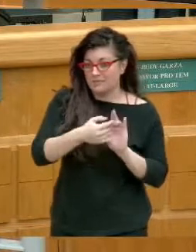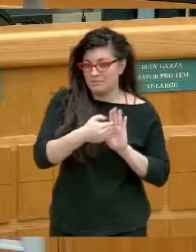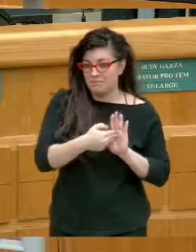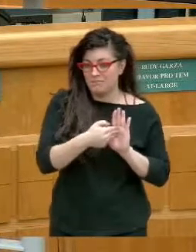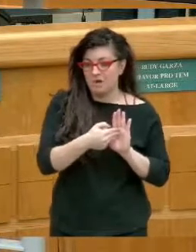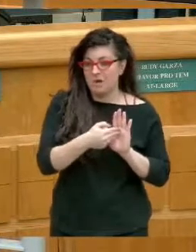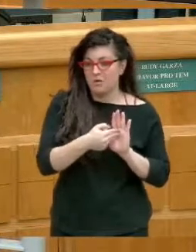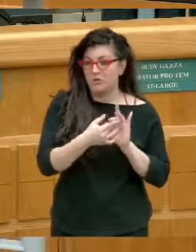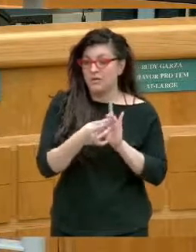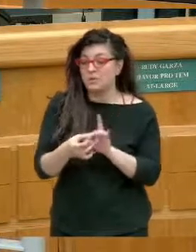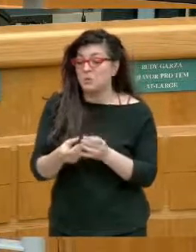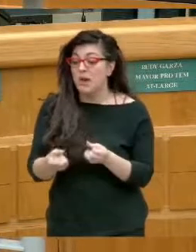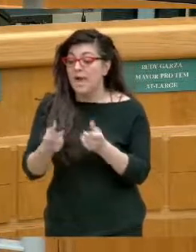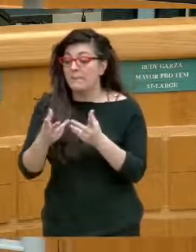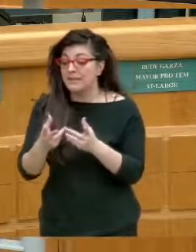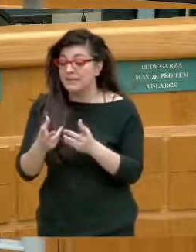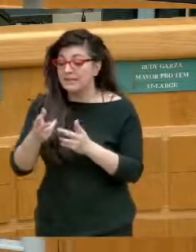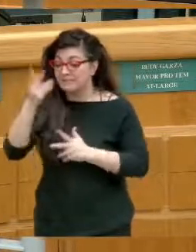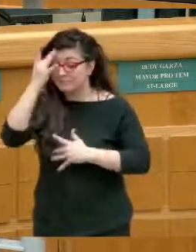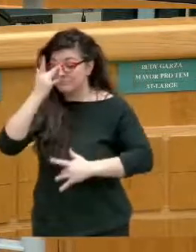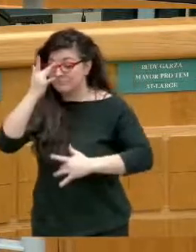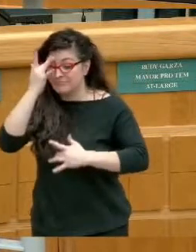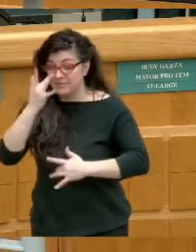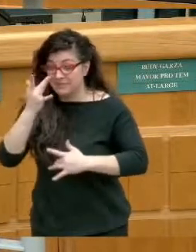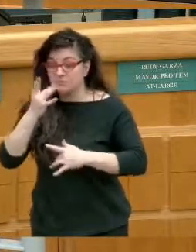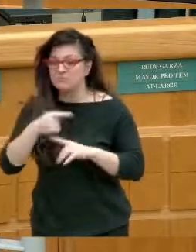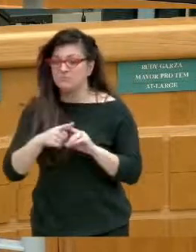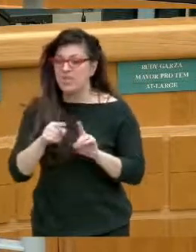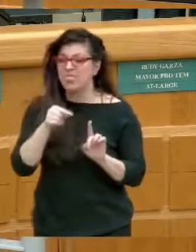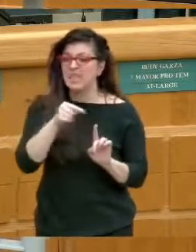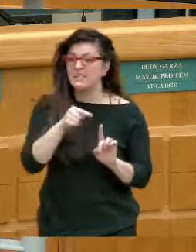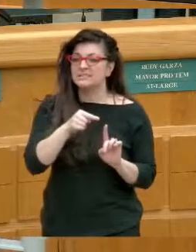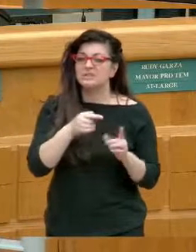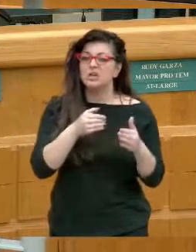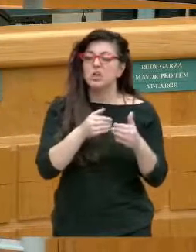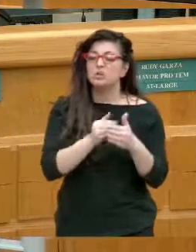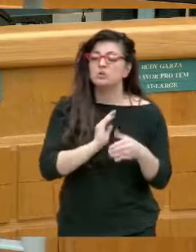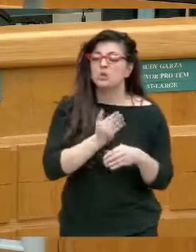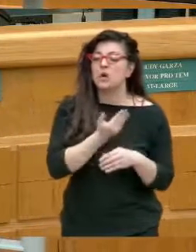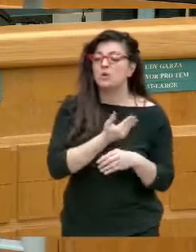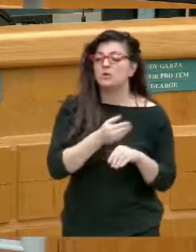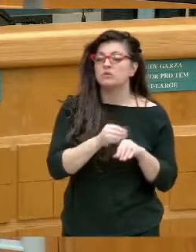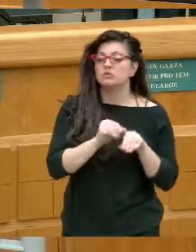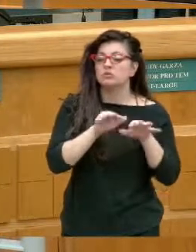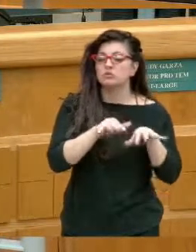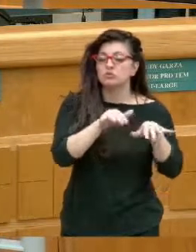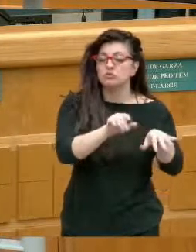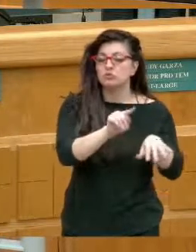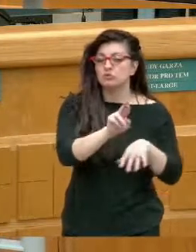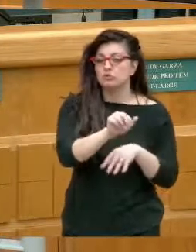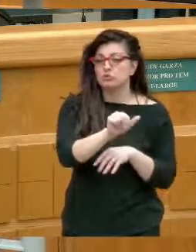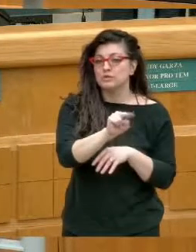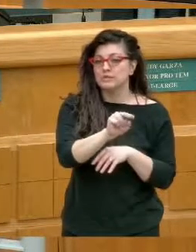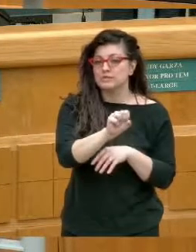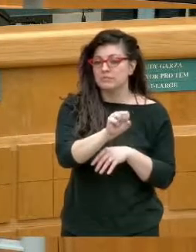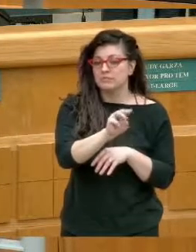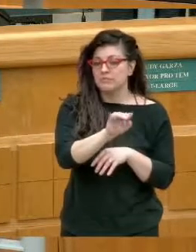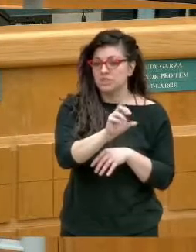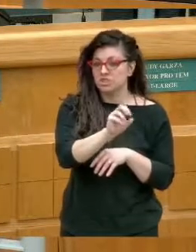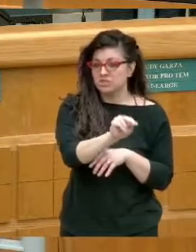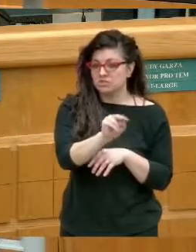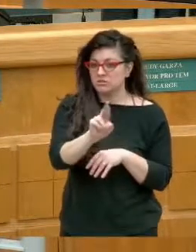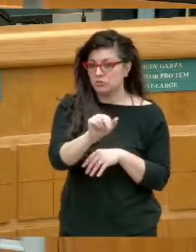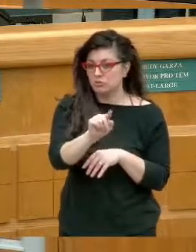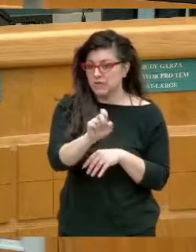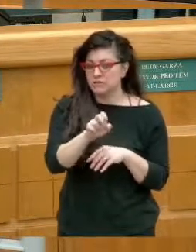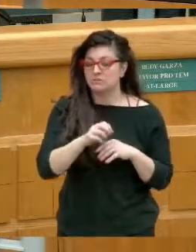cases, and so this one is closer to our transmission ratio, and at least for the foreseeable future, it